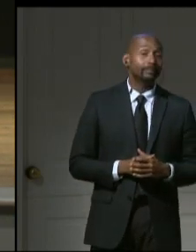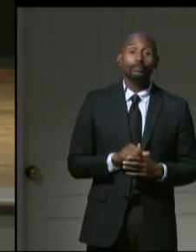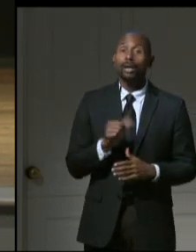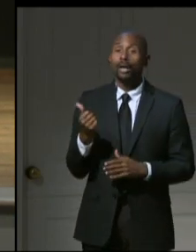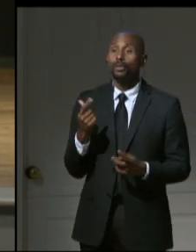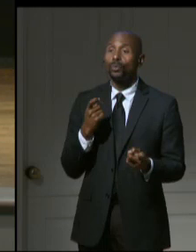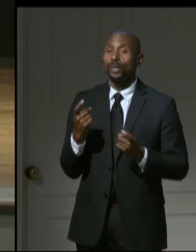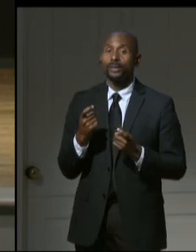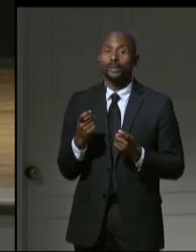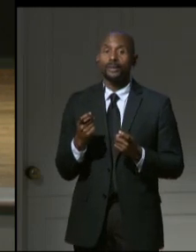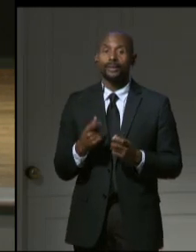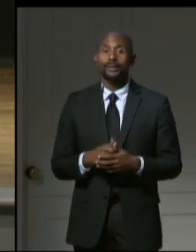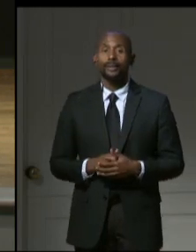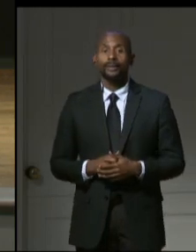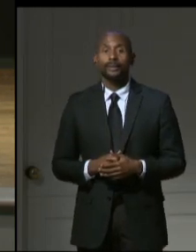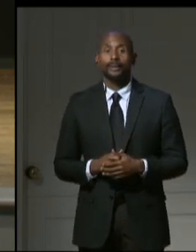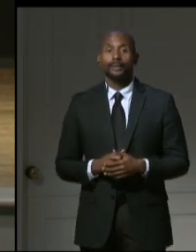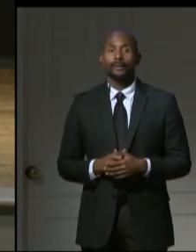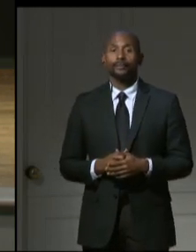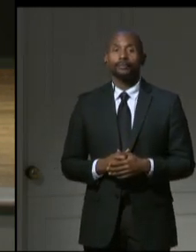Any other questions?